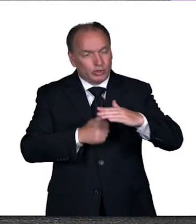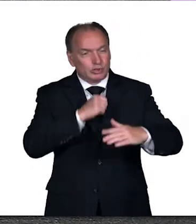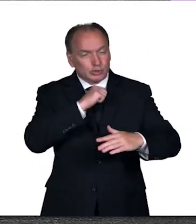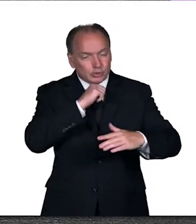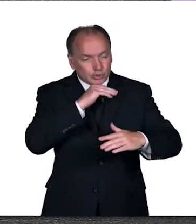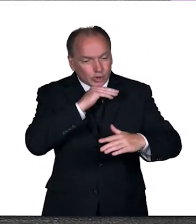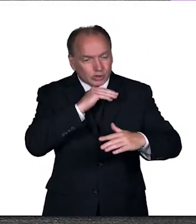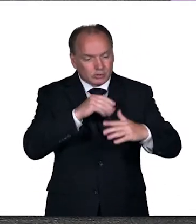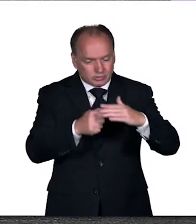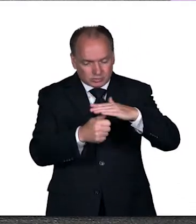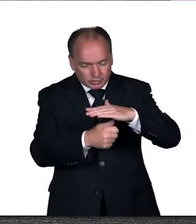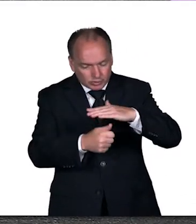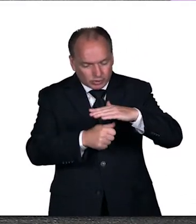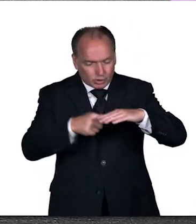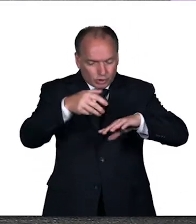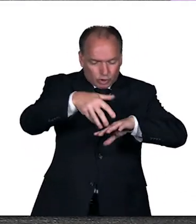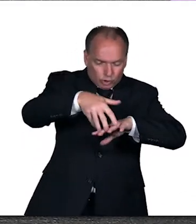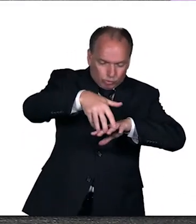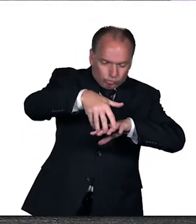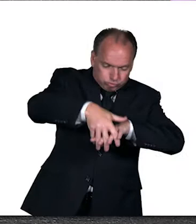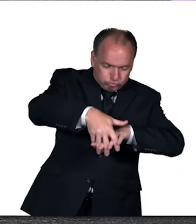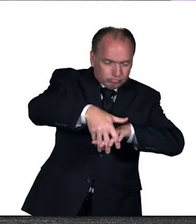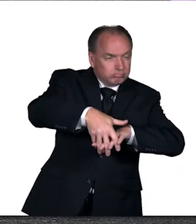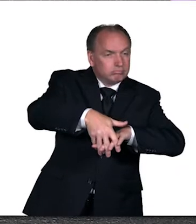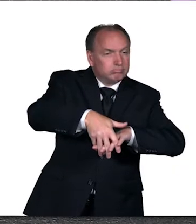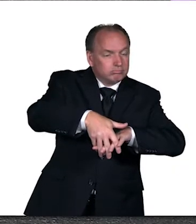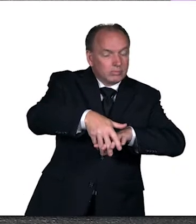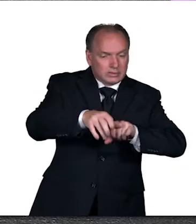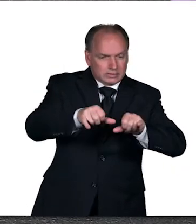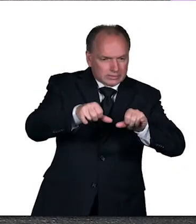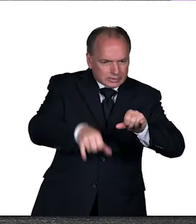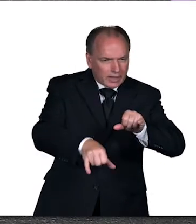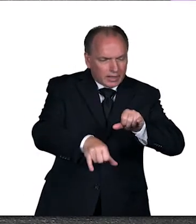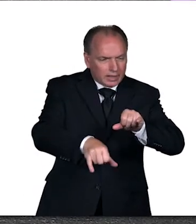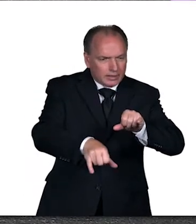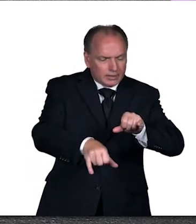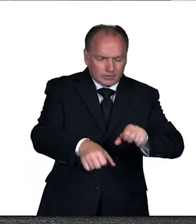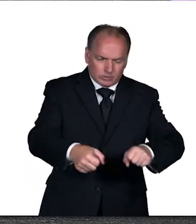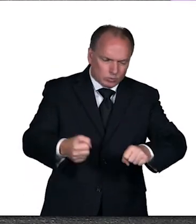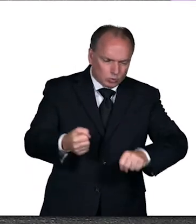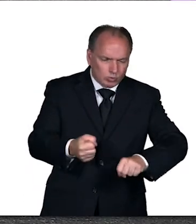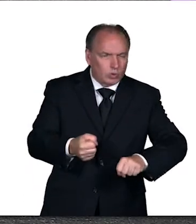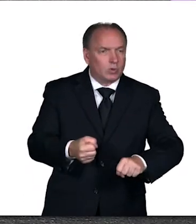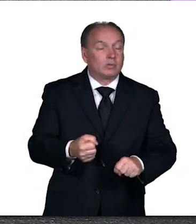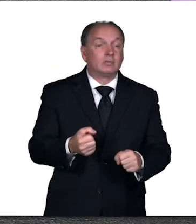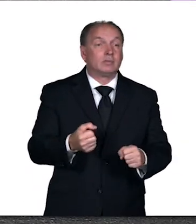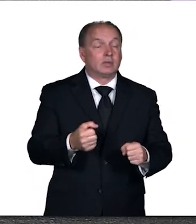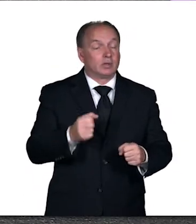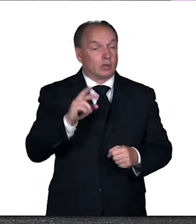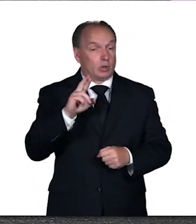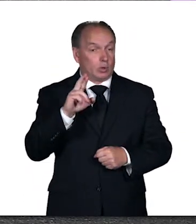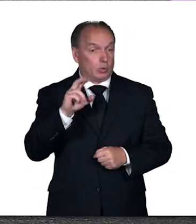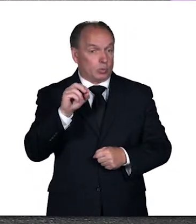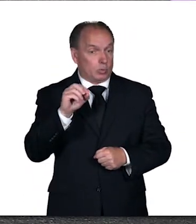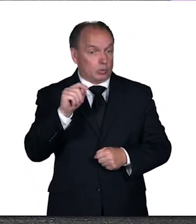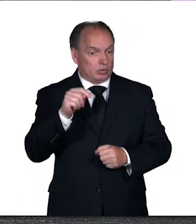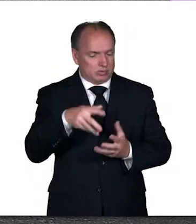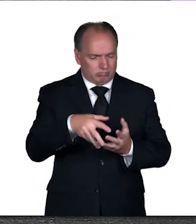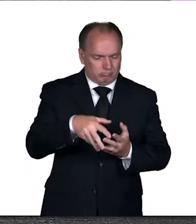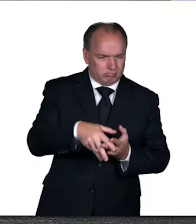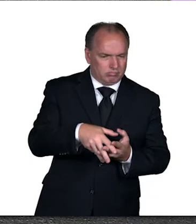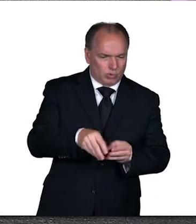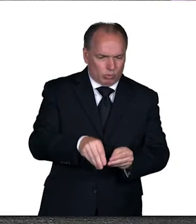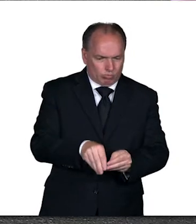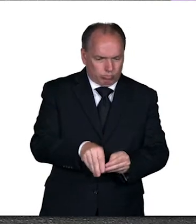it helps it stay right in its place. Stays right on in the ground. The roots also grow